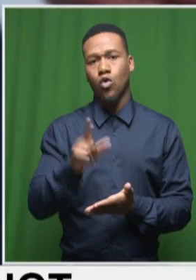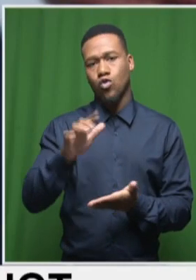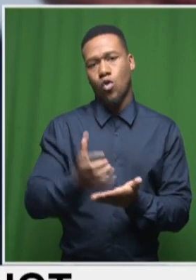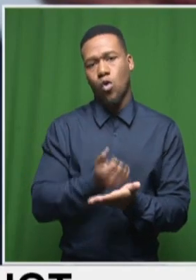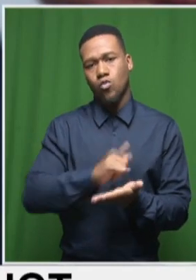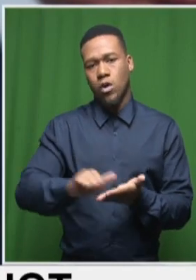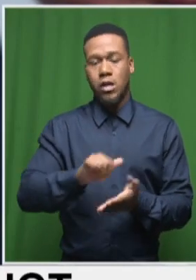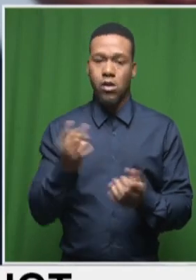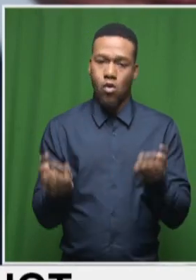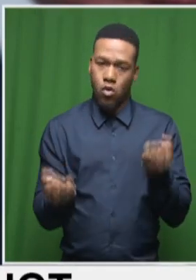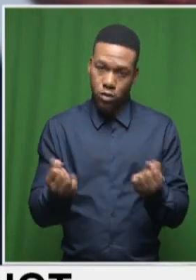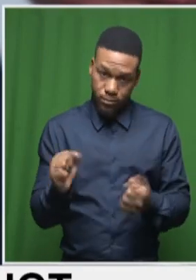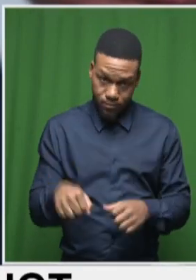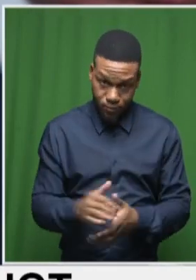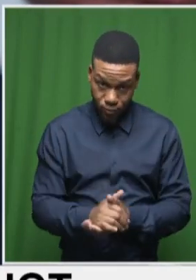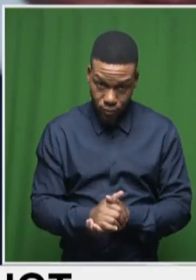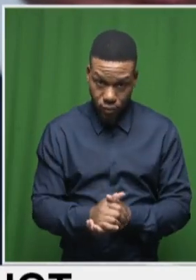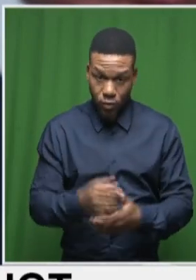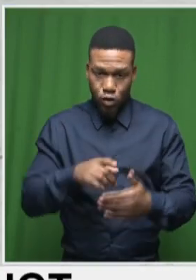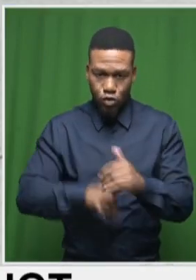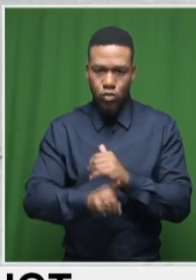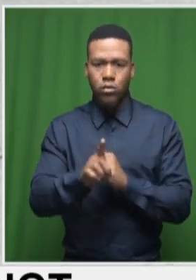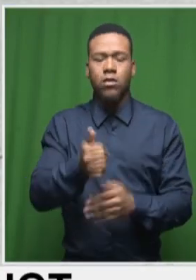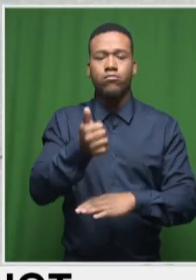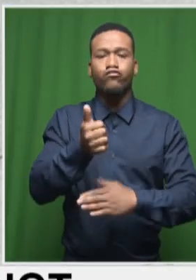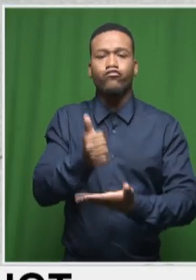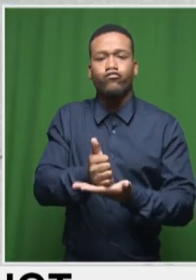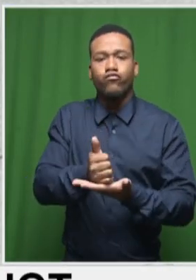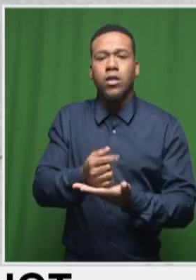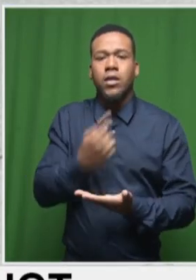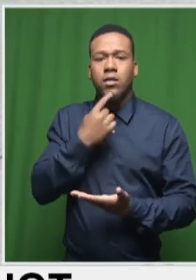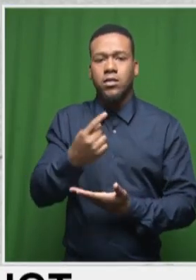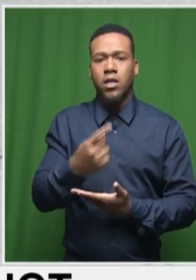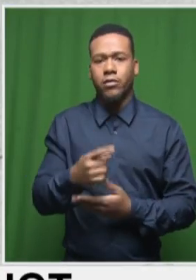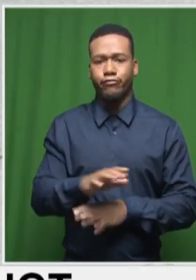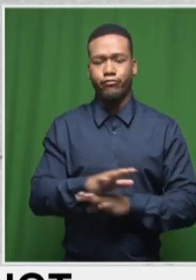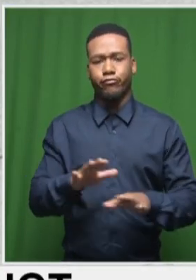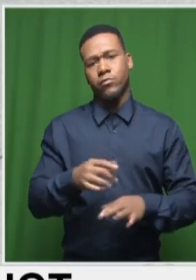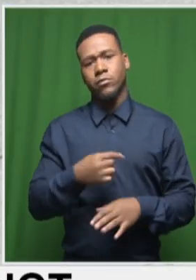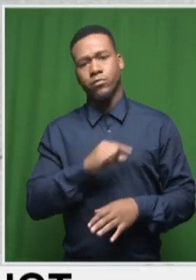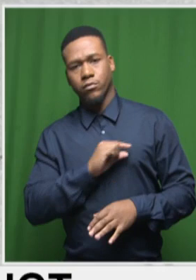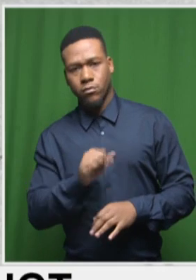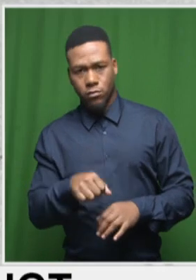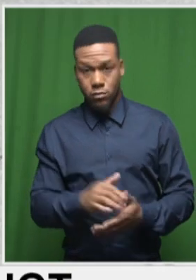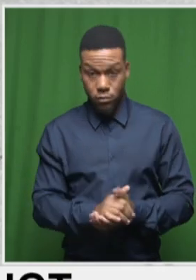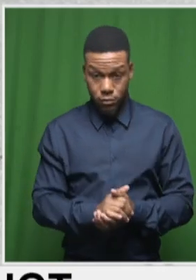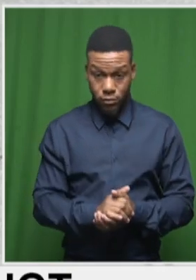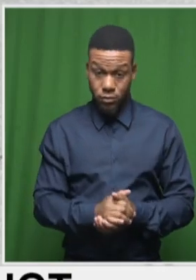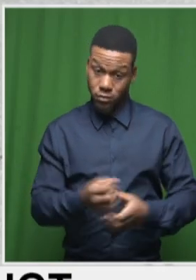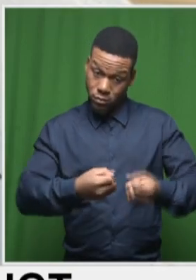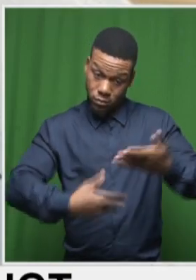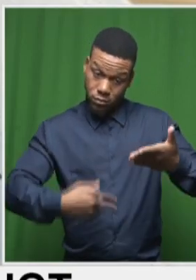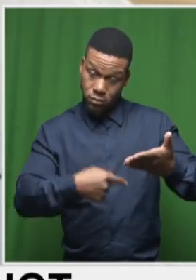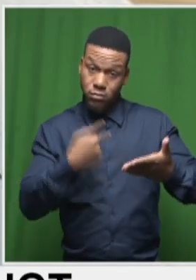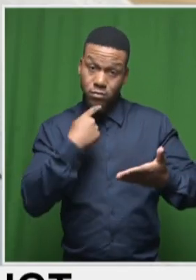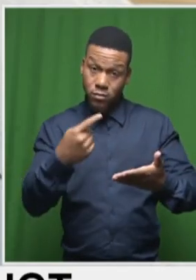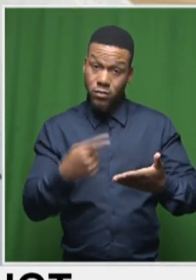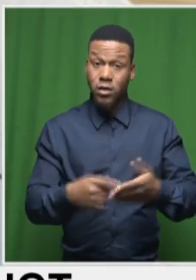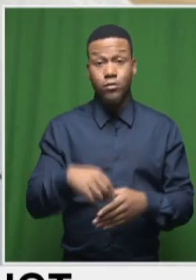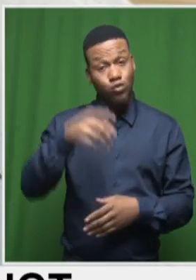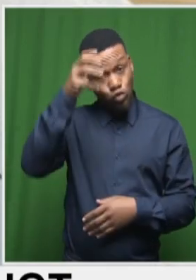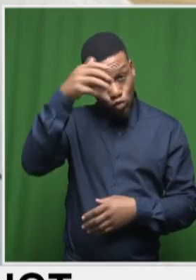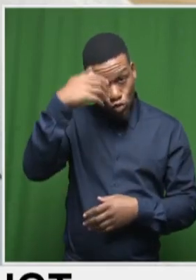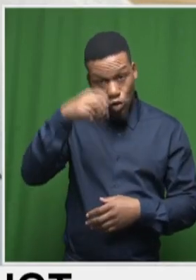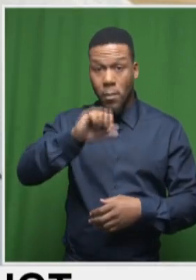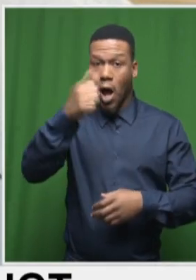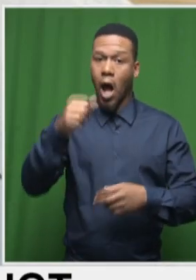folded at the defense table as he entered his plea. The indictment alleged that Trump and others violated election laws through a scheme